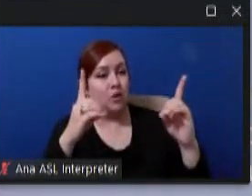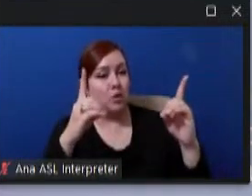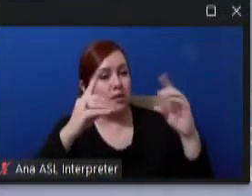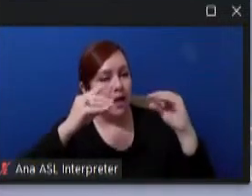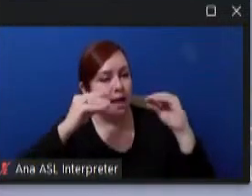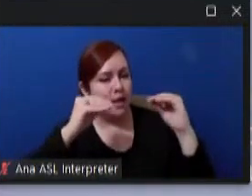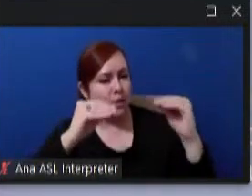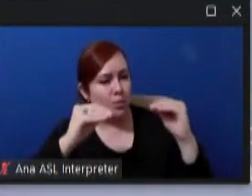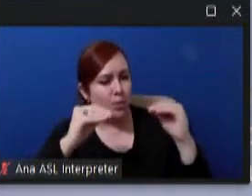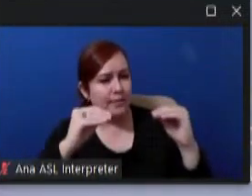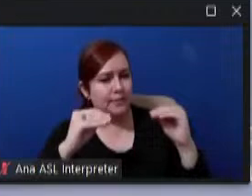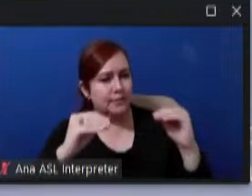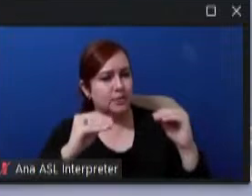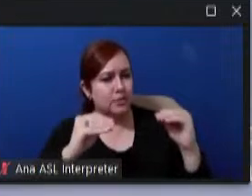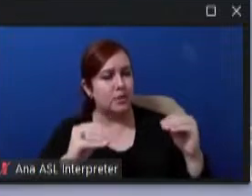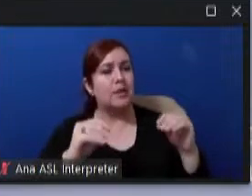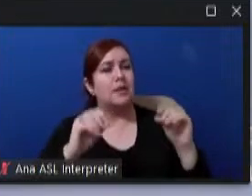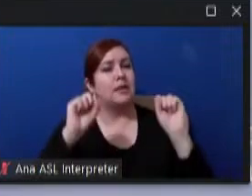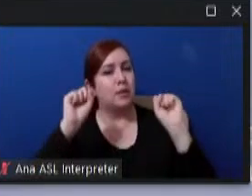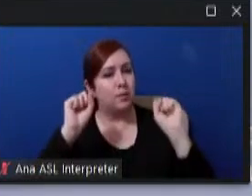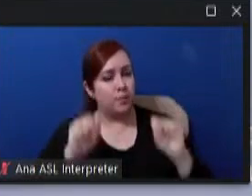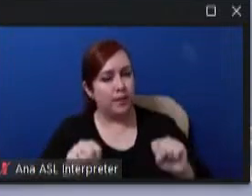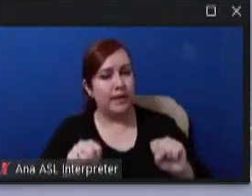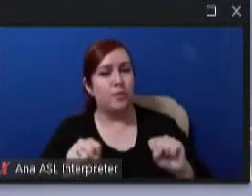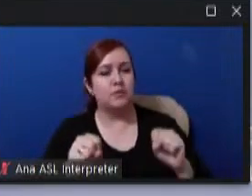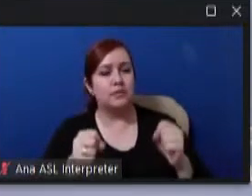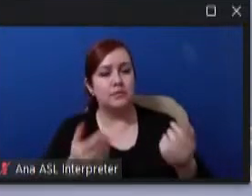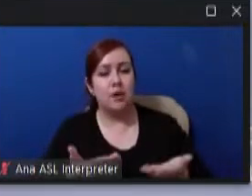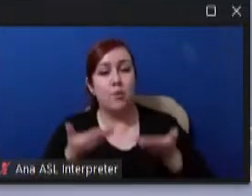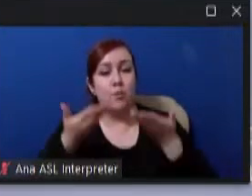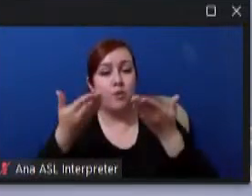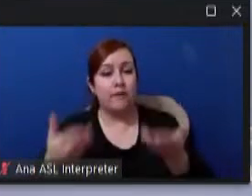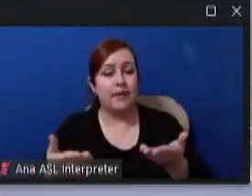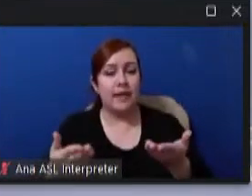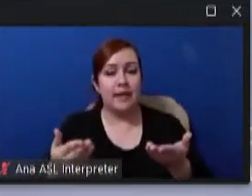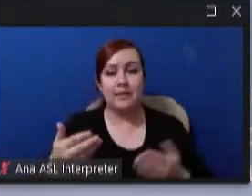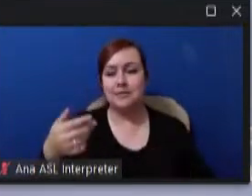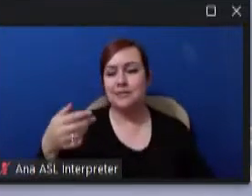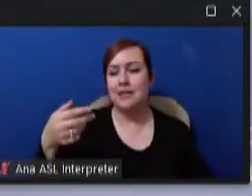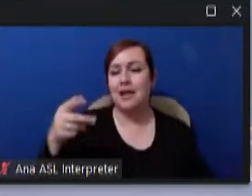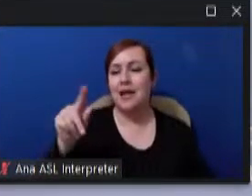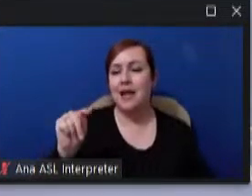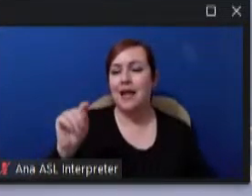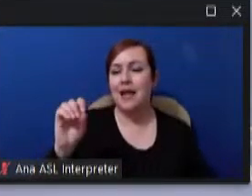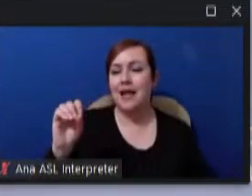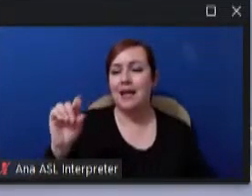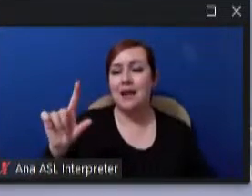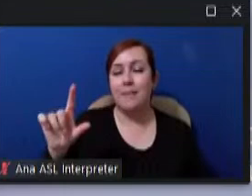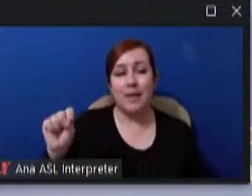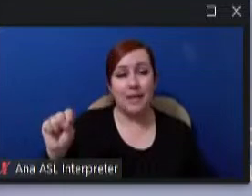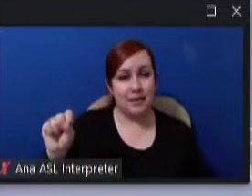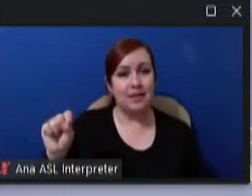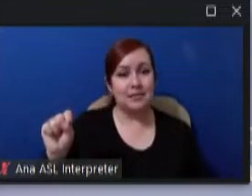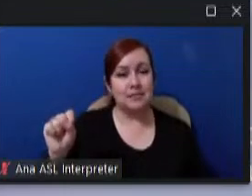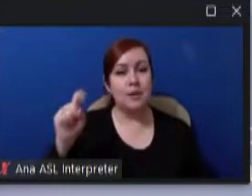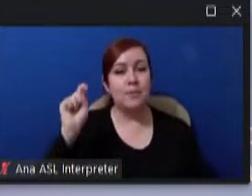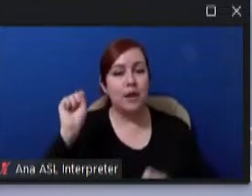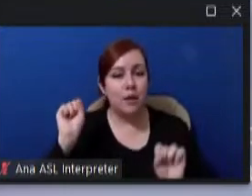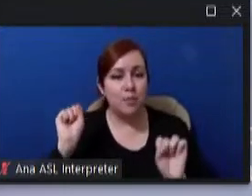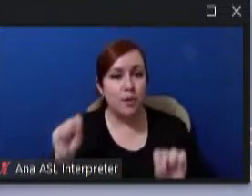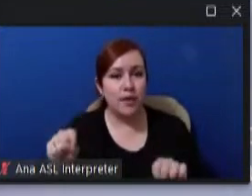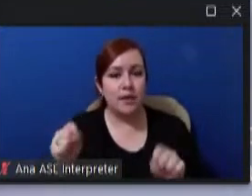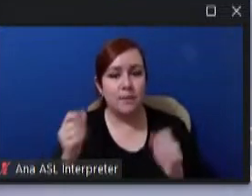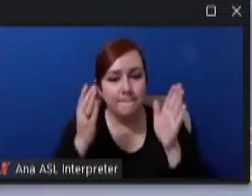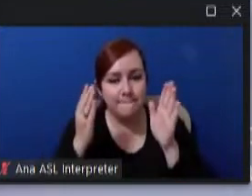through education and training that we can provide the tools